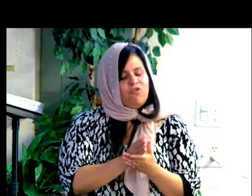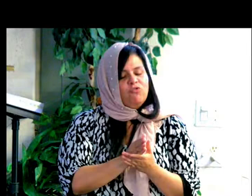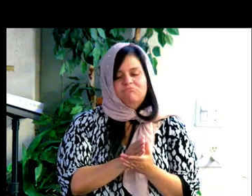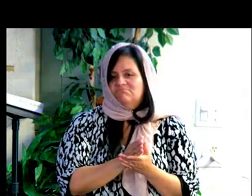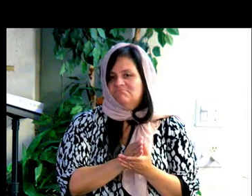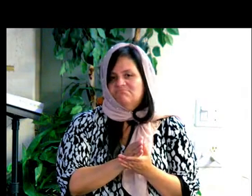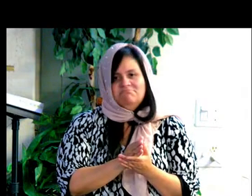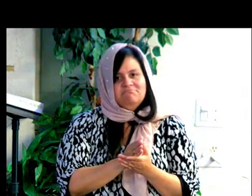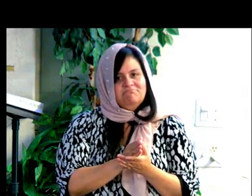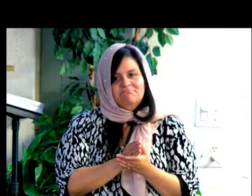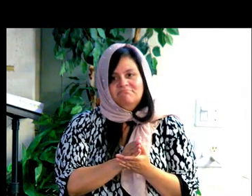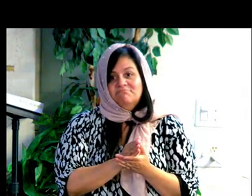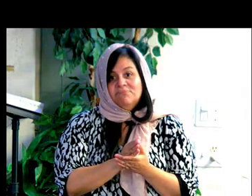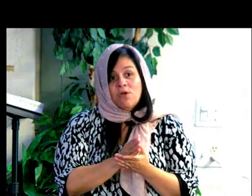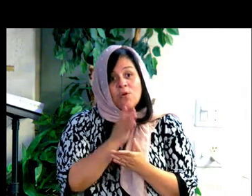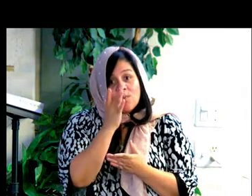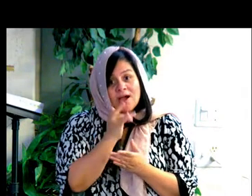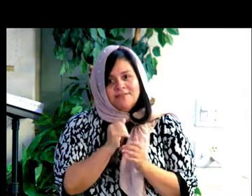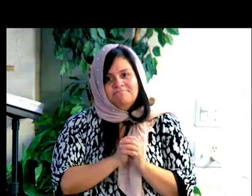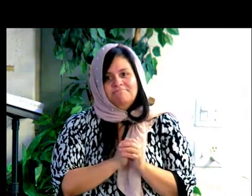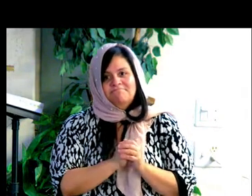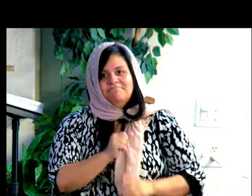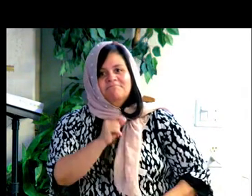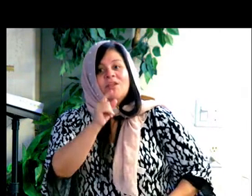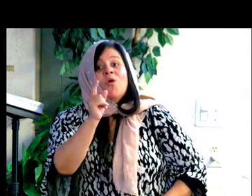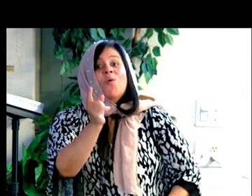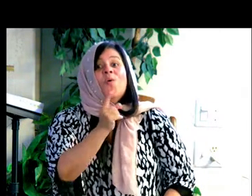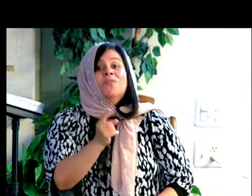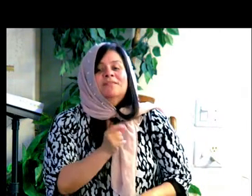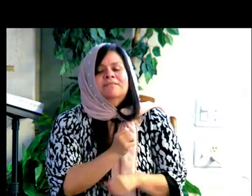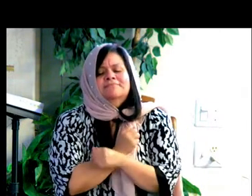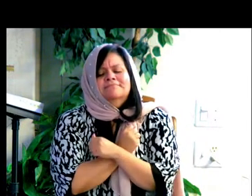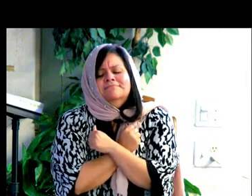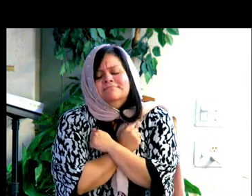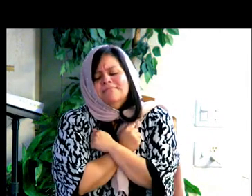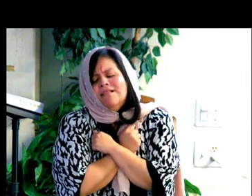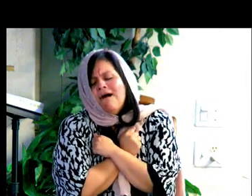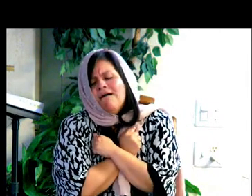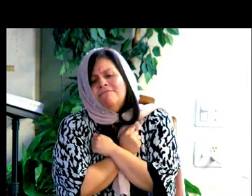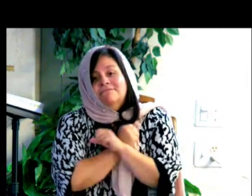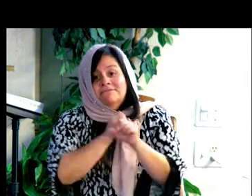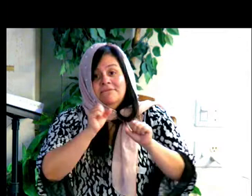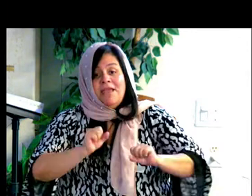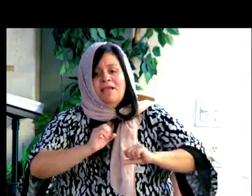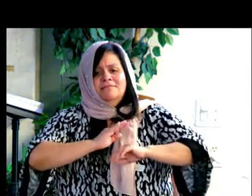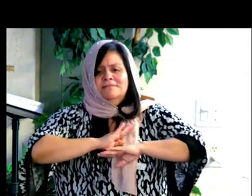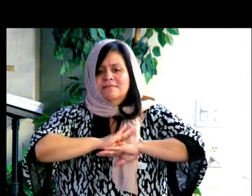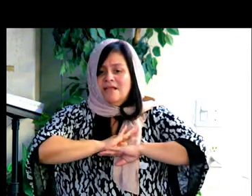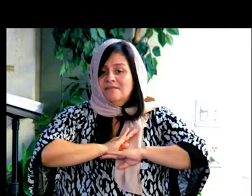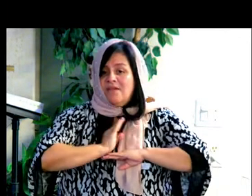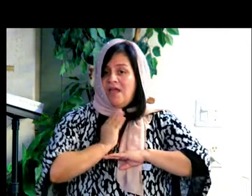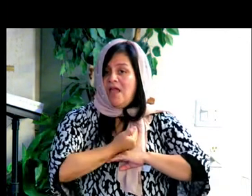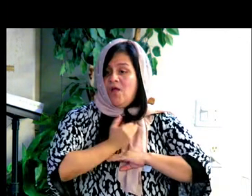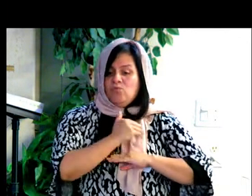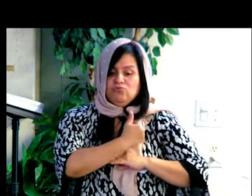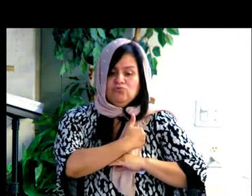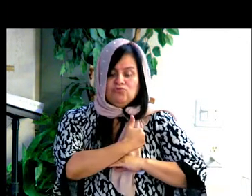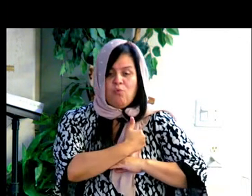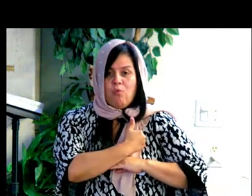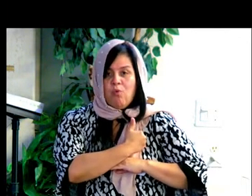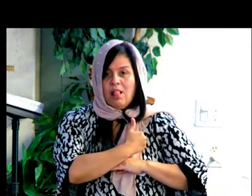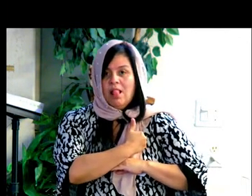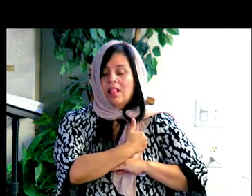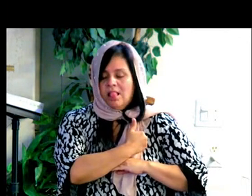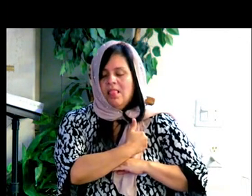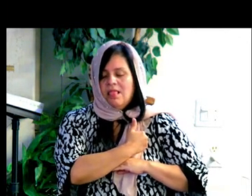almas. Because it's only God, it's only love that will fulfill us and fulfill our soul. Solamente es el amor